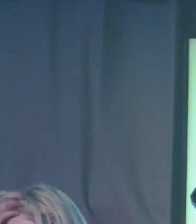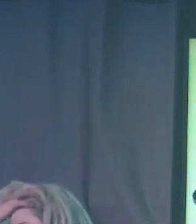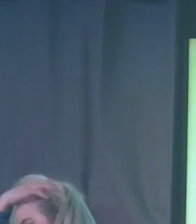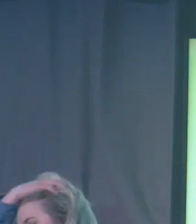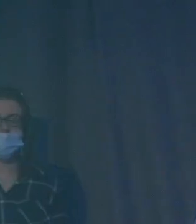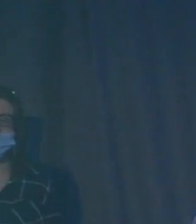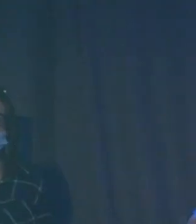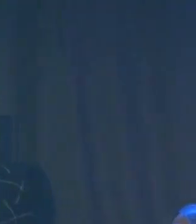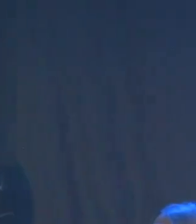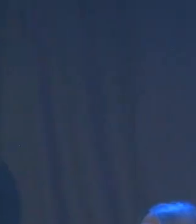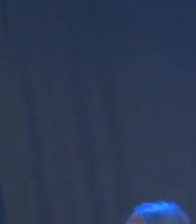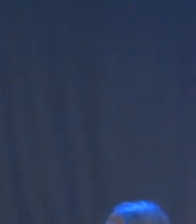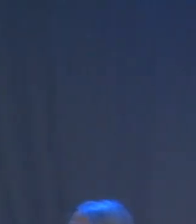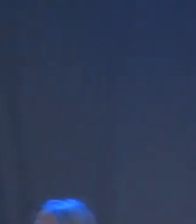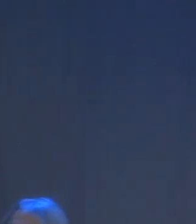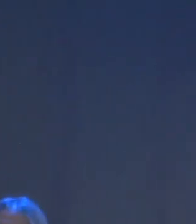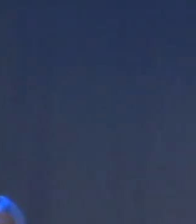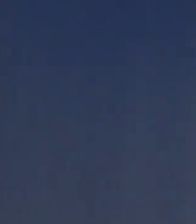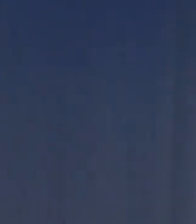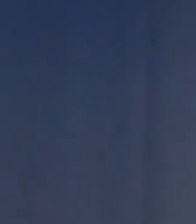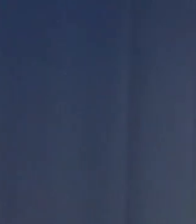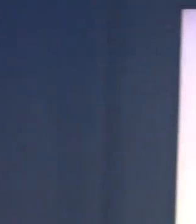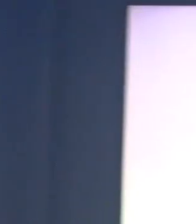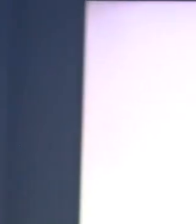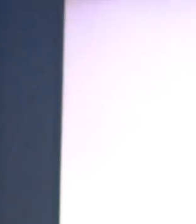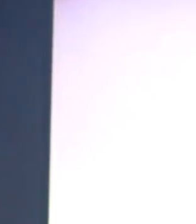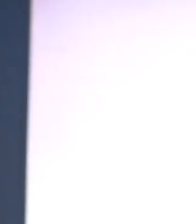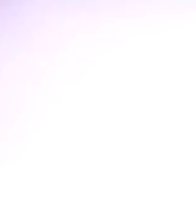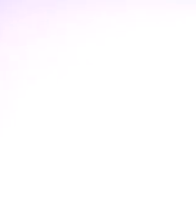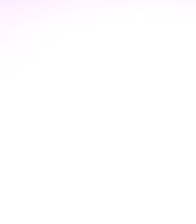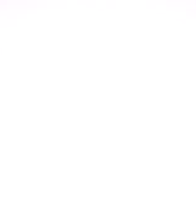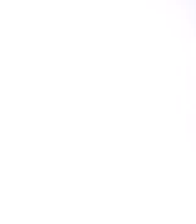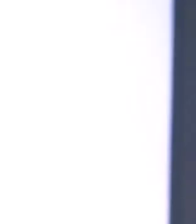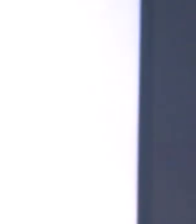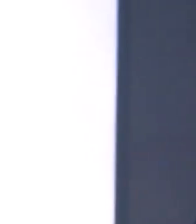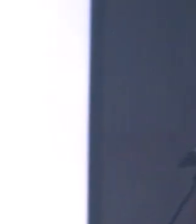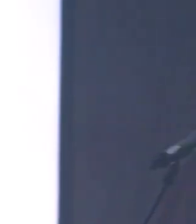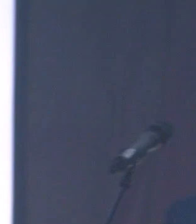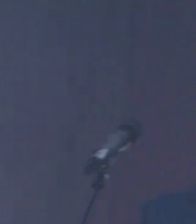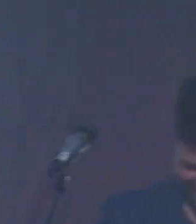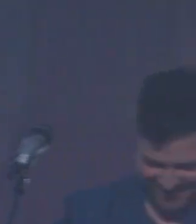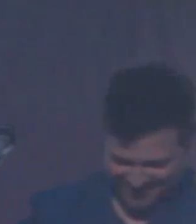Well, when you ask for the fire of God to come, the fire alarm gets set off.